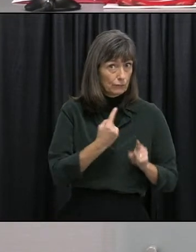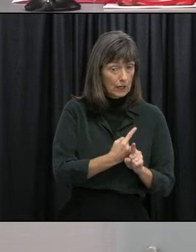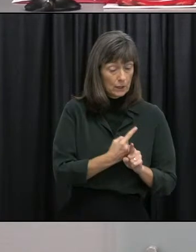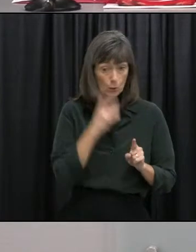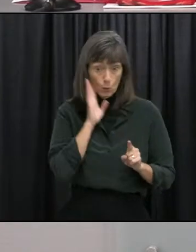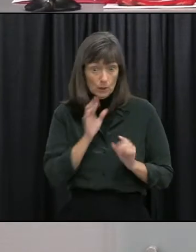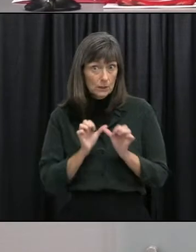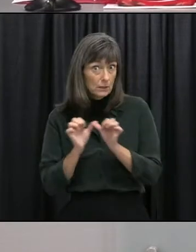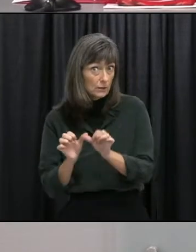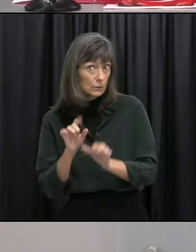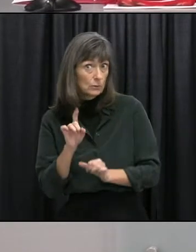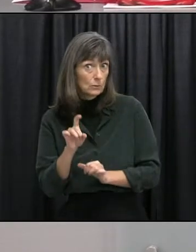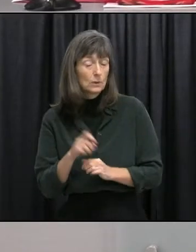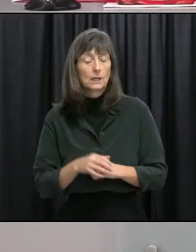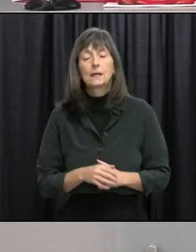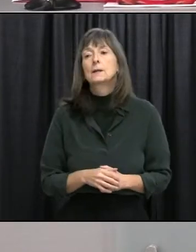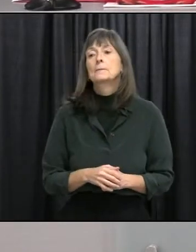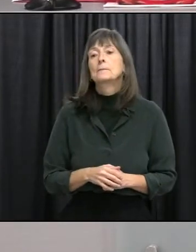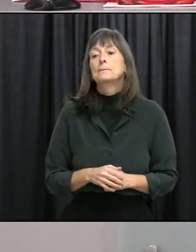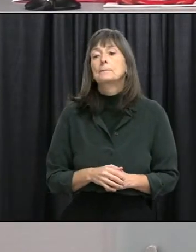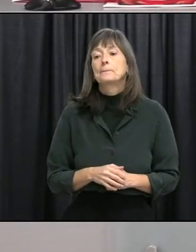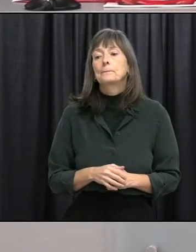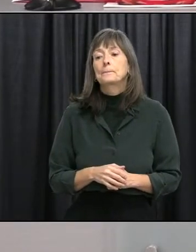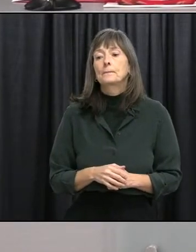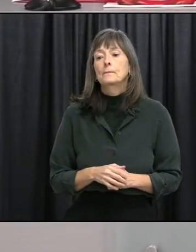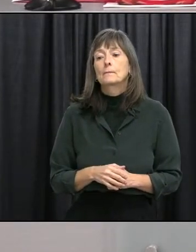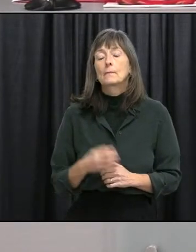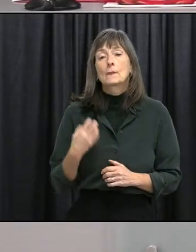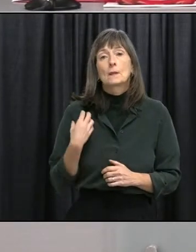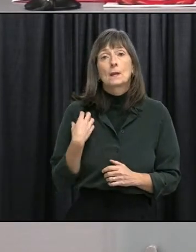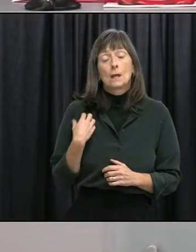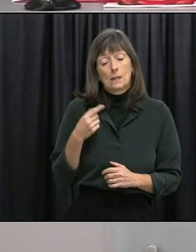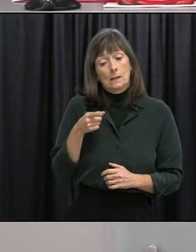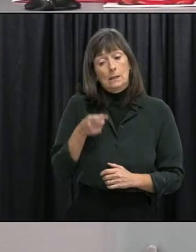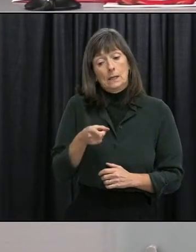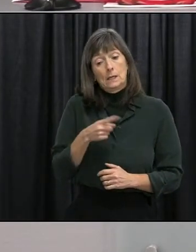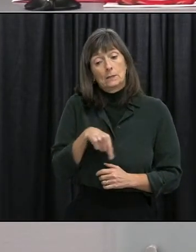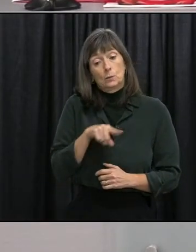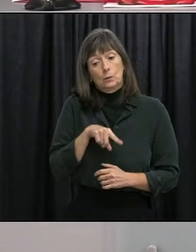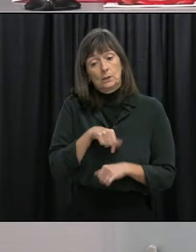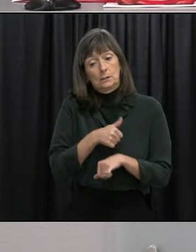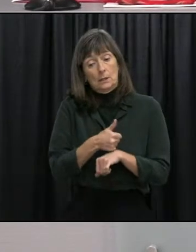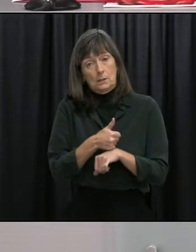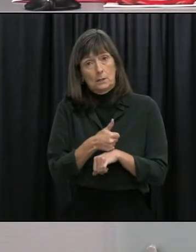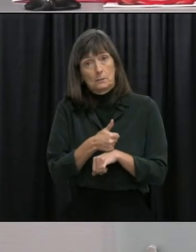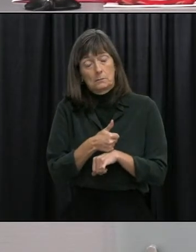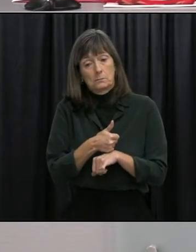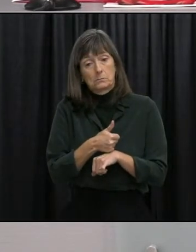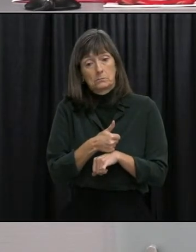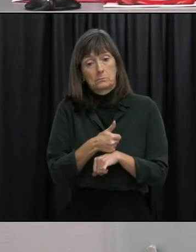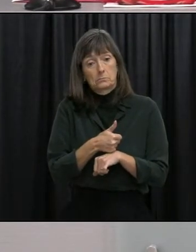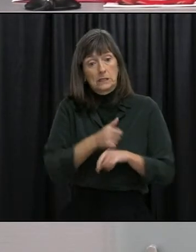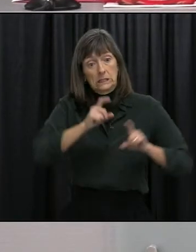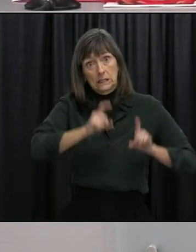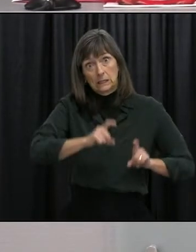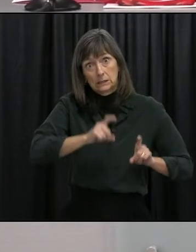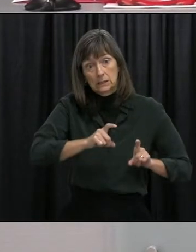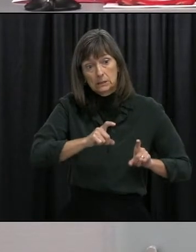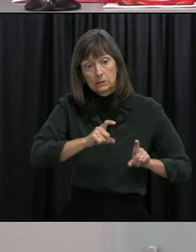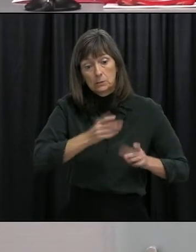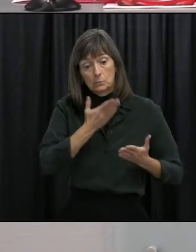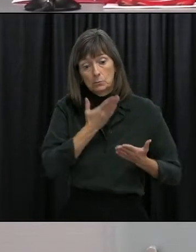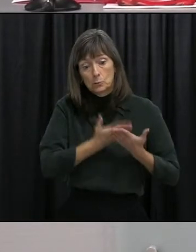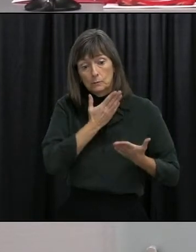From our point of view, I mean, these are measures that we have validated by